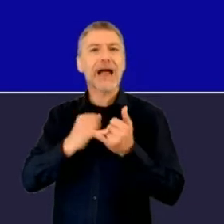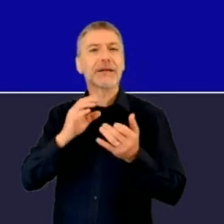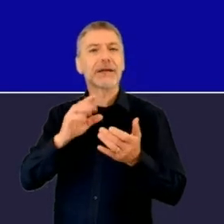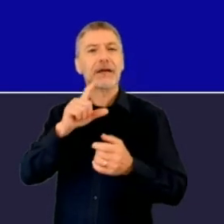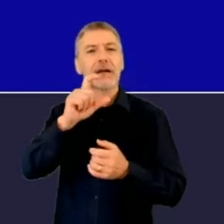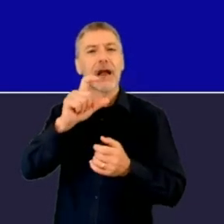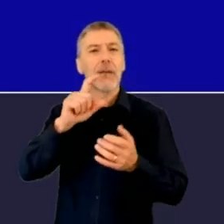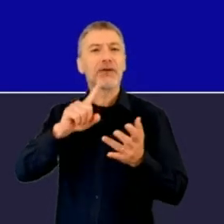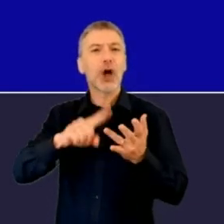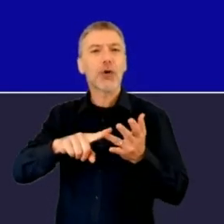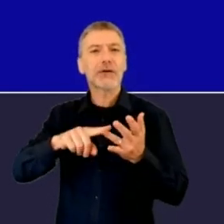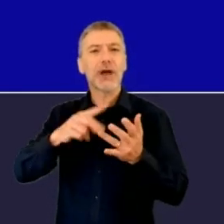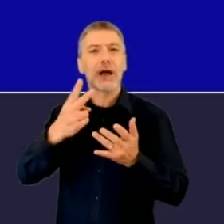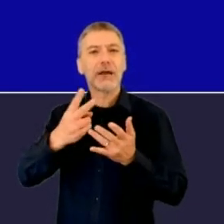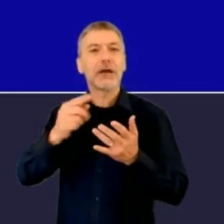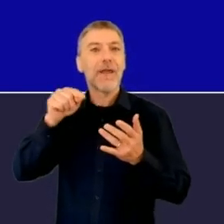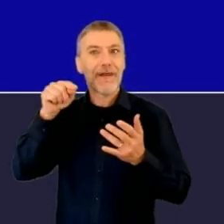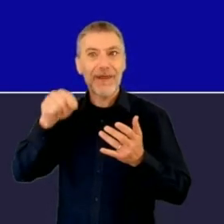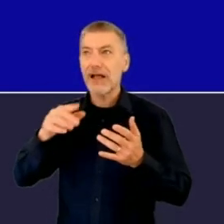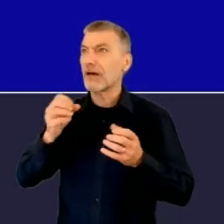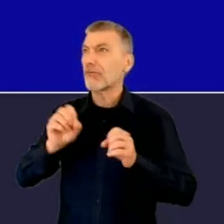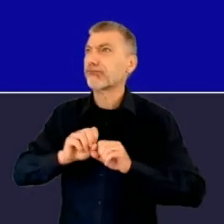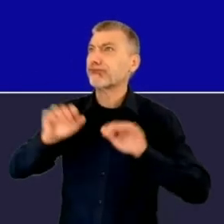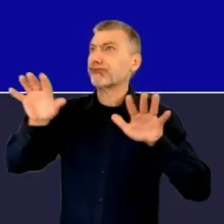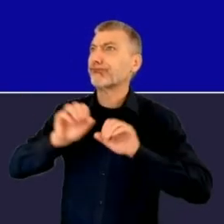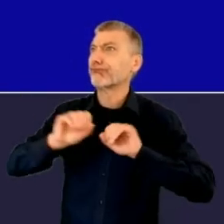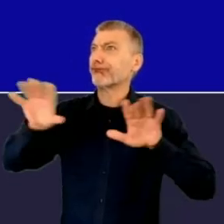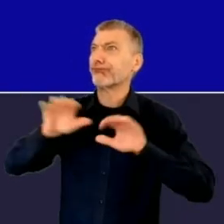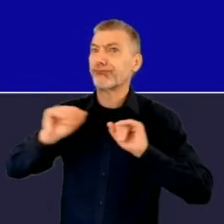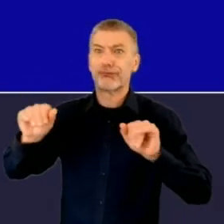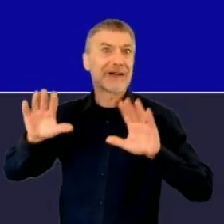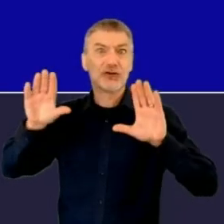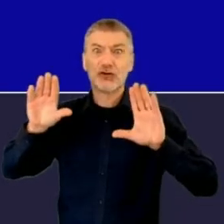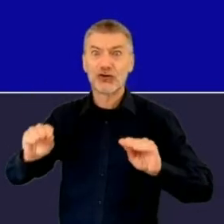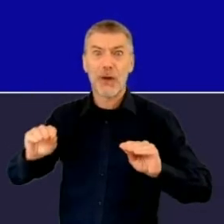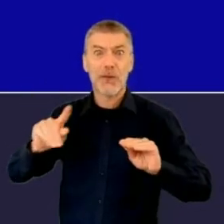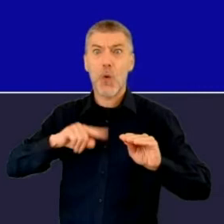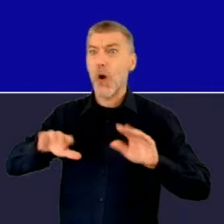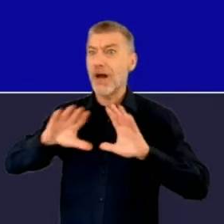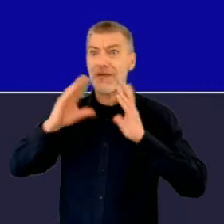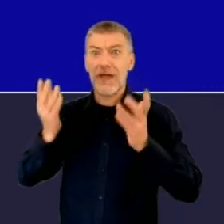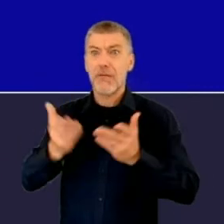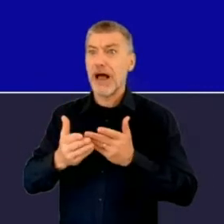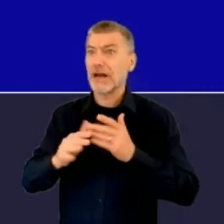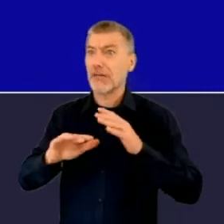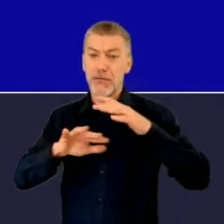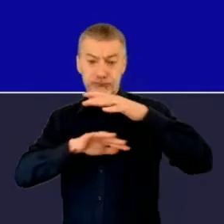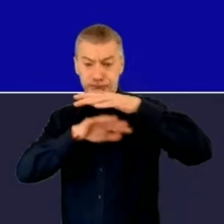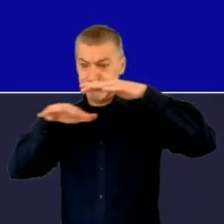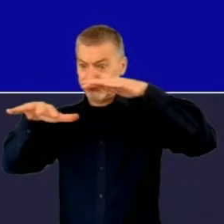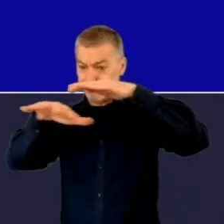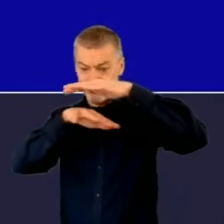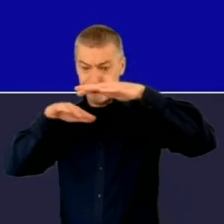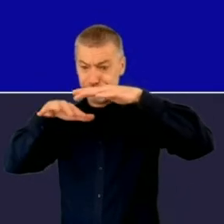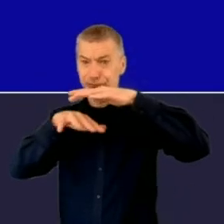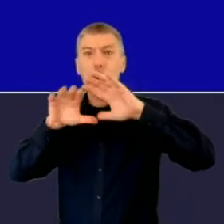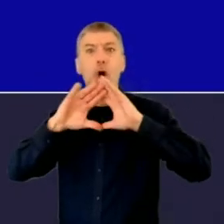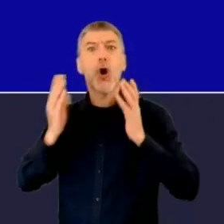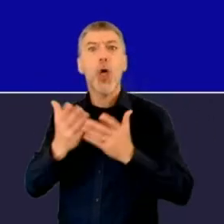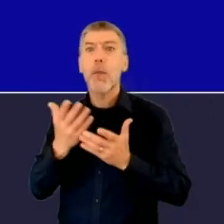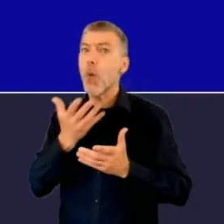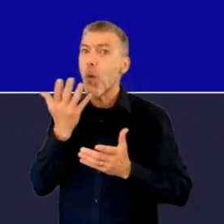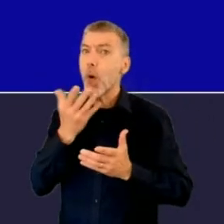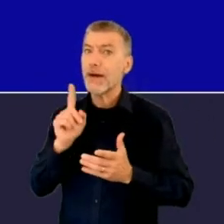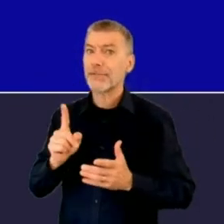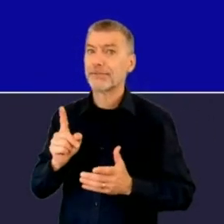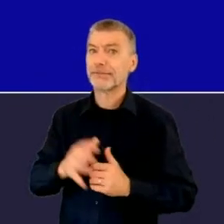into the atmosphere because these are choking our planet and causing global warming. So I'm sure you all know a lot